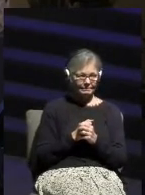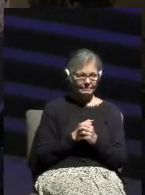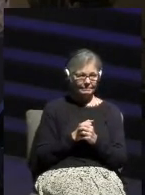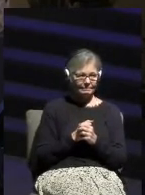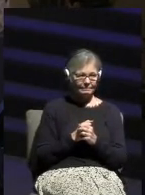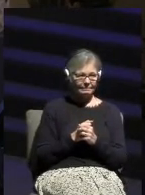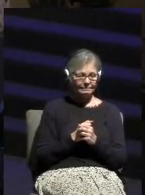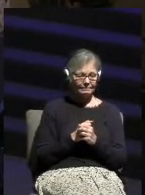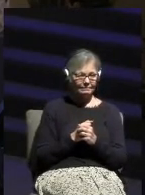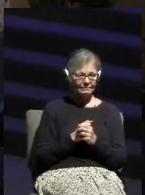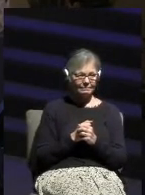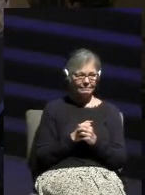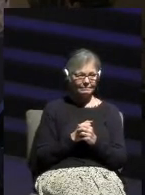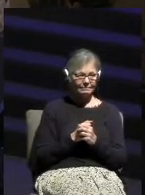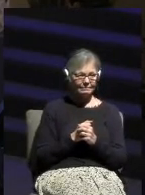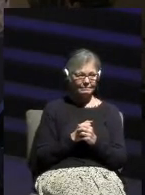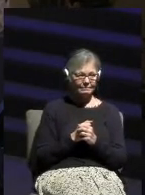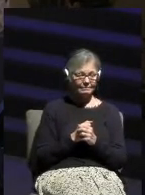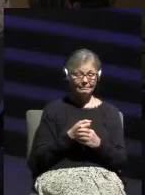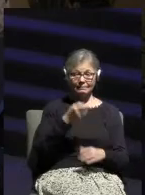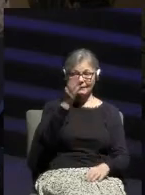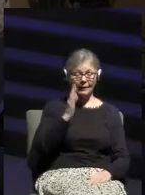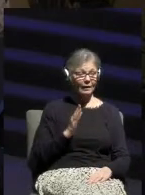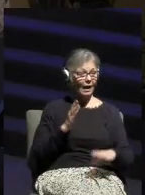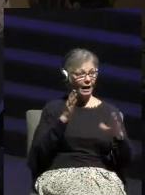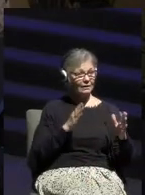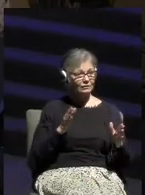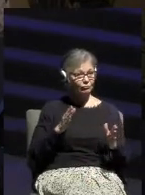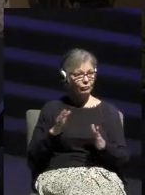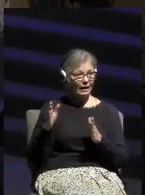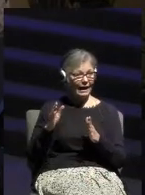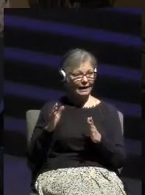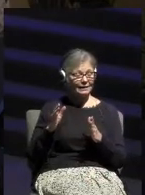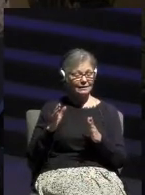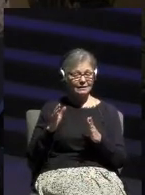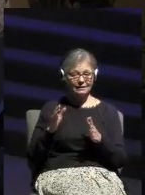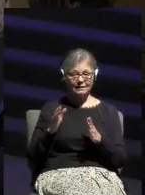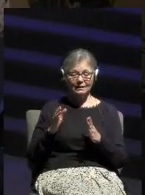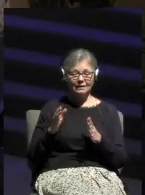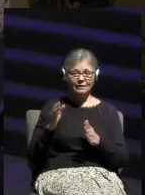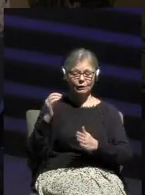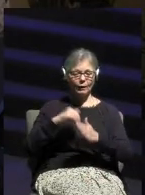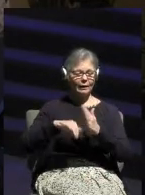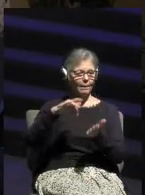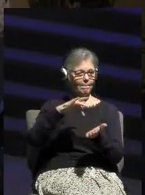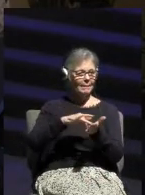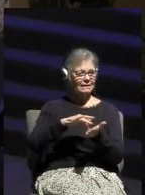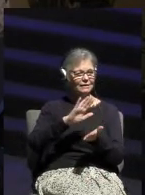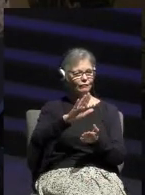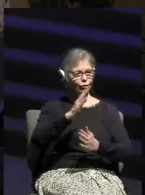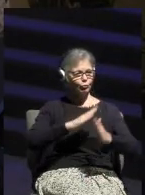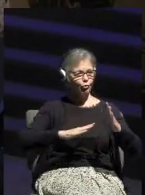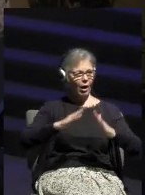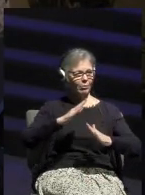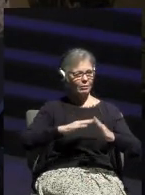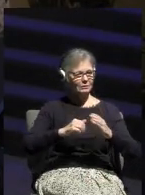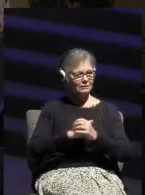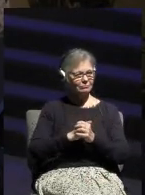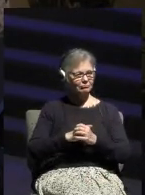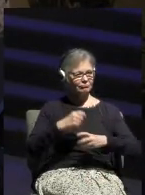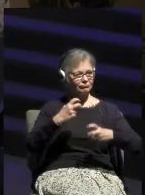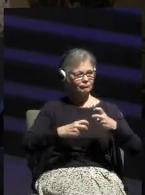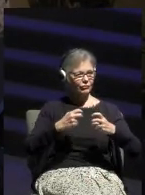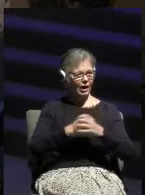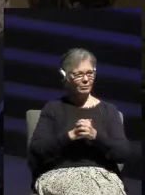God intentionally entered into the midst of our troubles. He